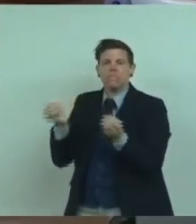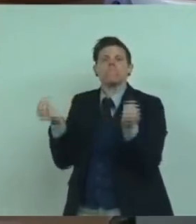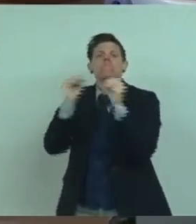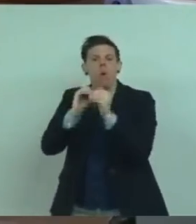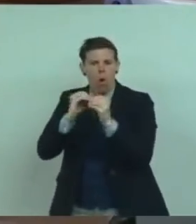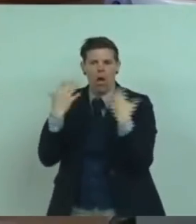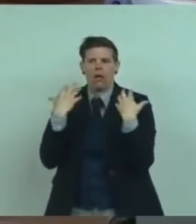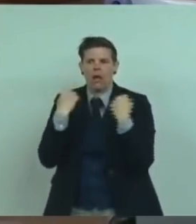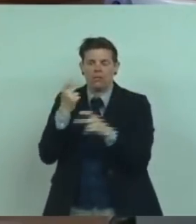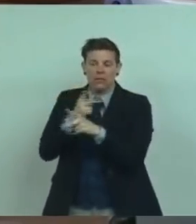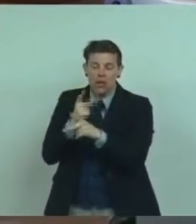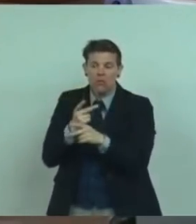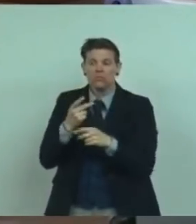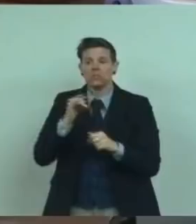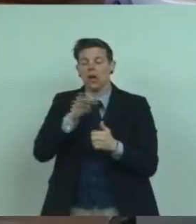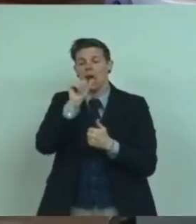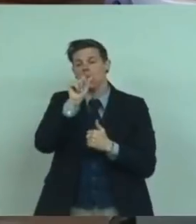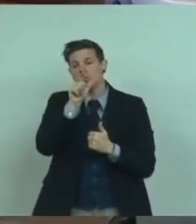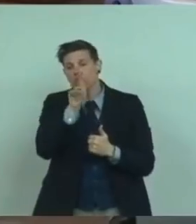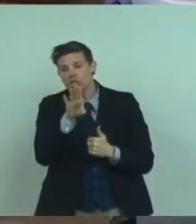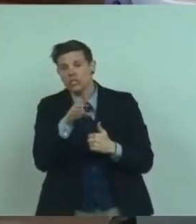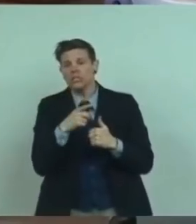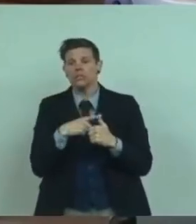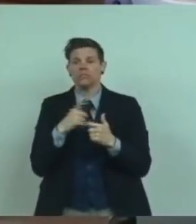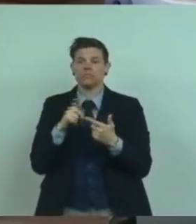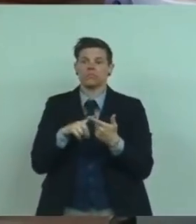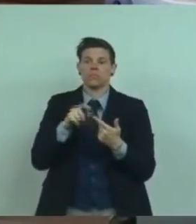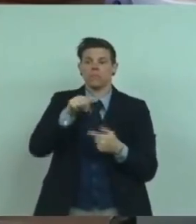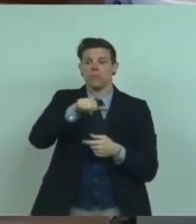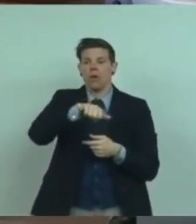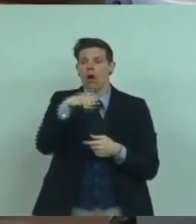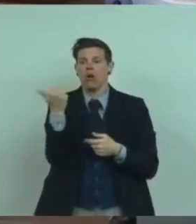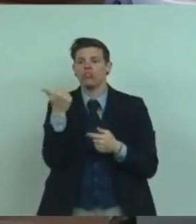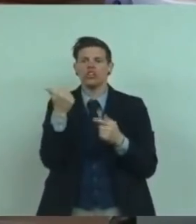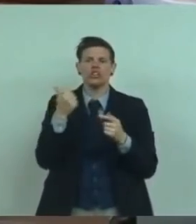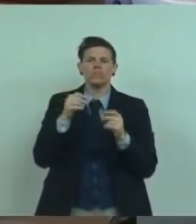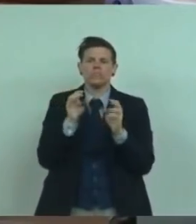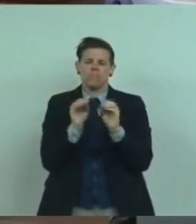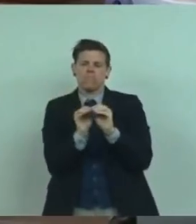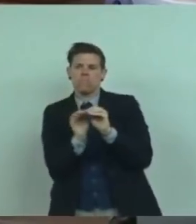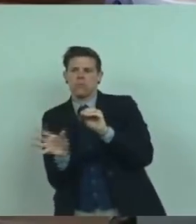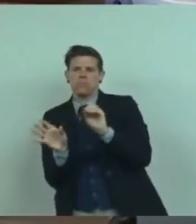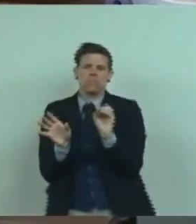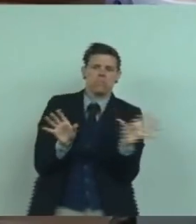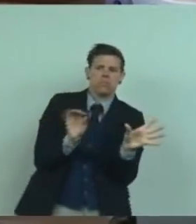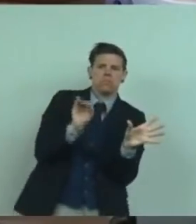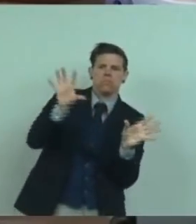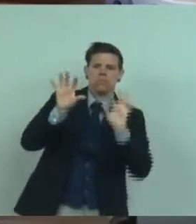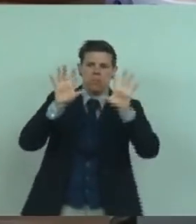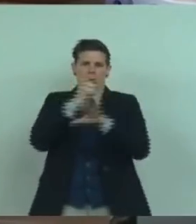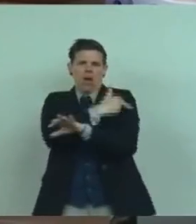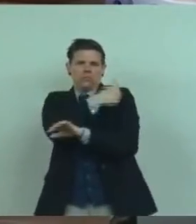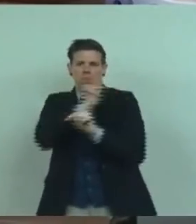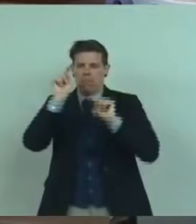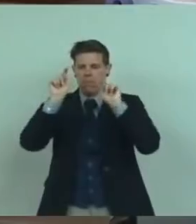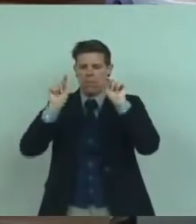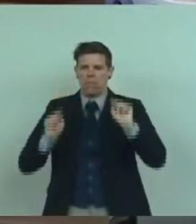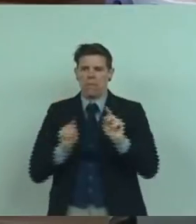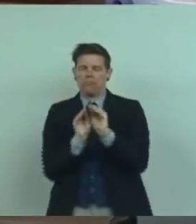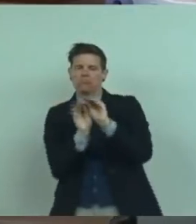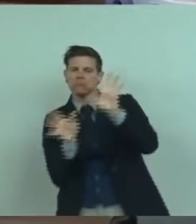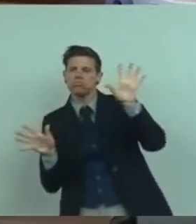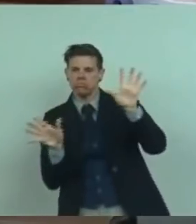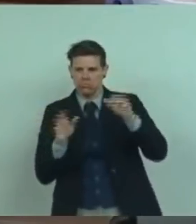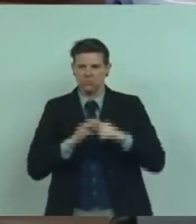spoke hospitals throughout the state. In Las Cruces Memorial Hospital is the hub hospital for the southern part of the state, and